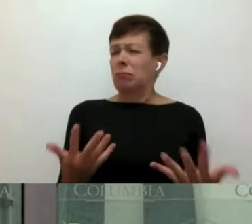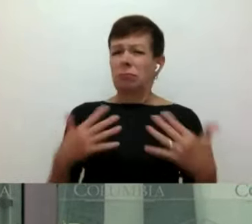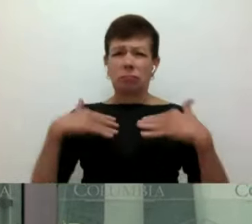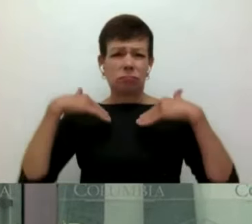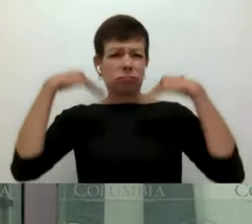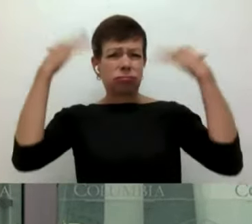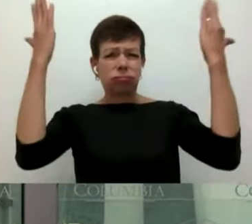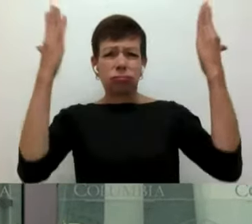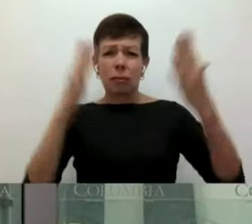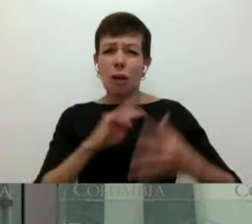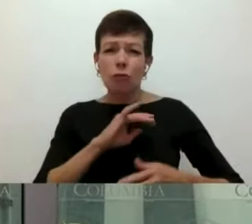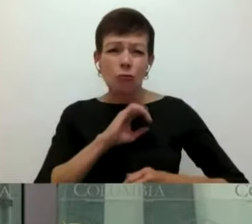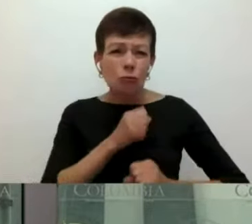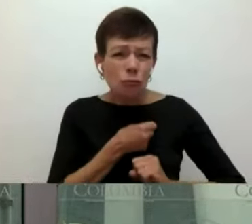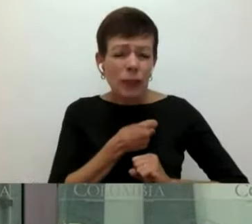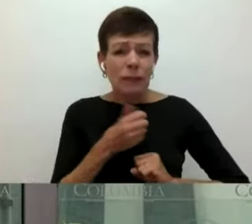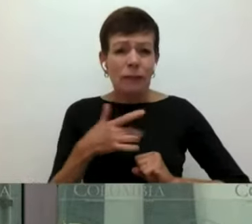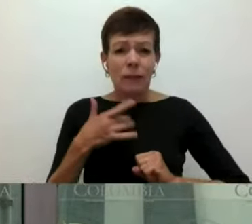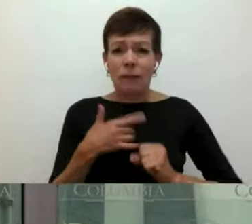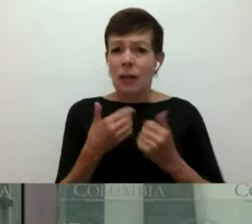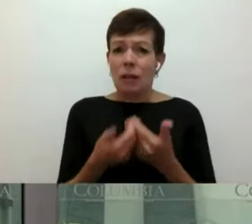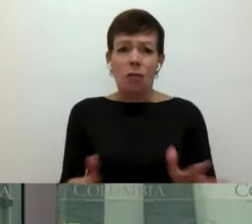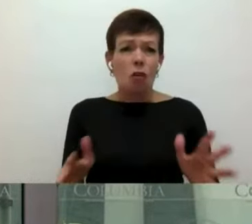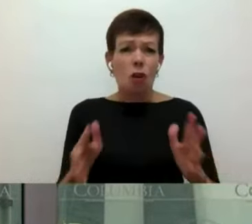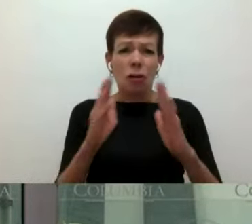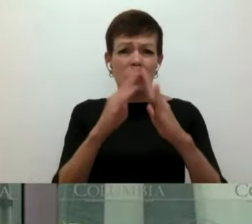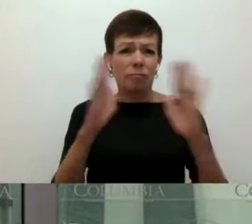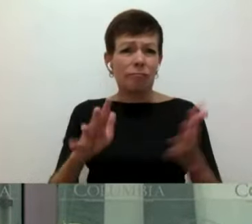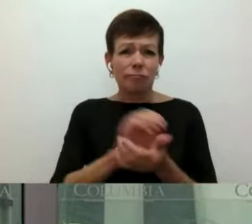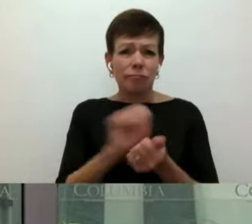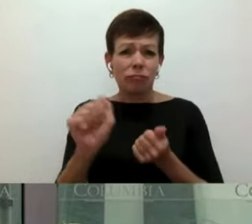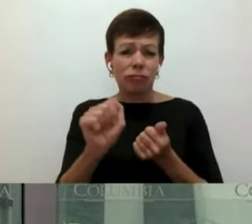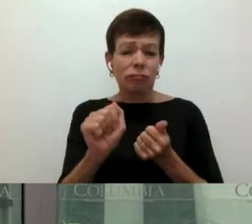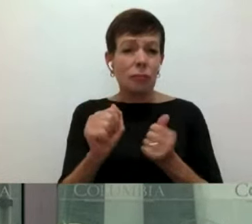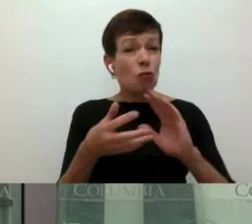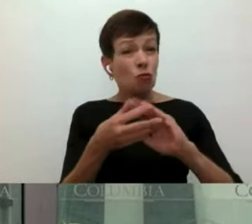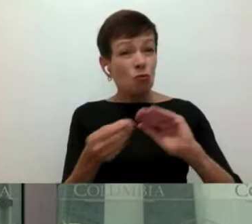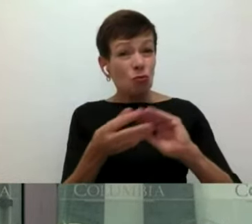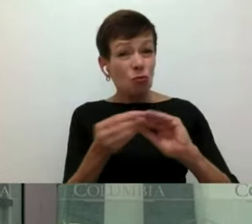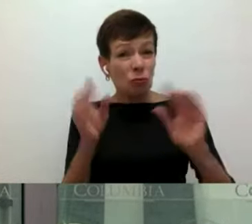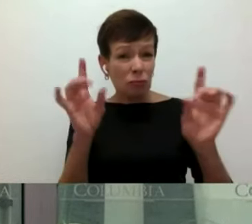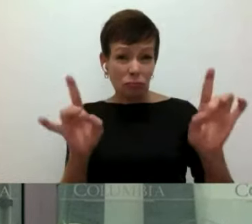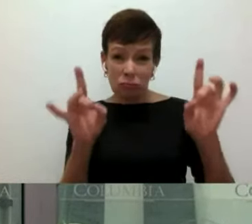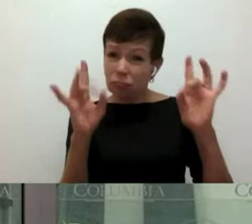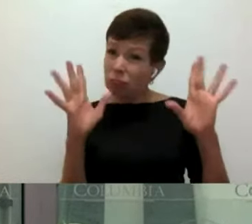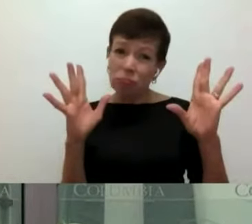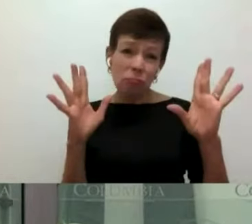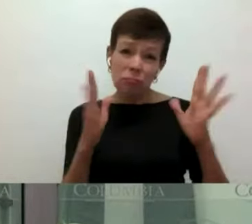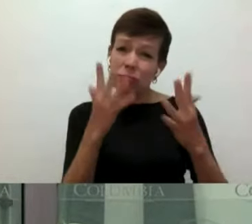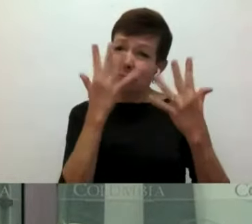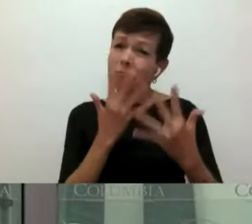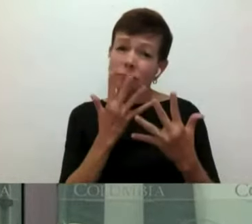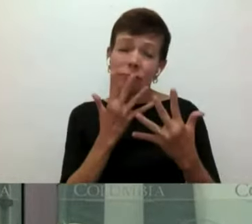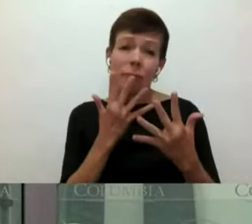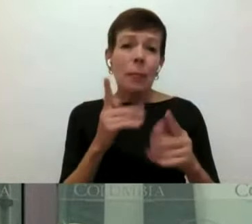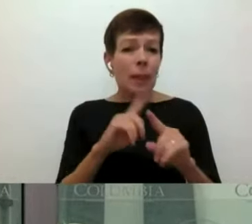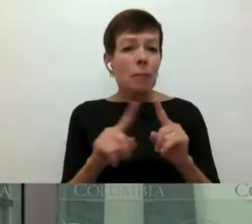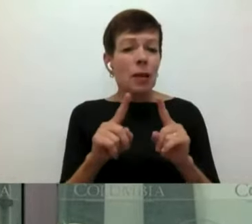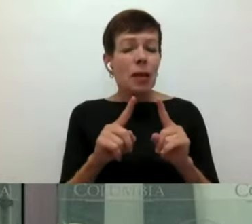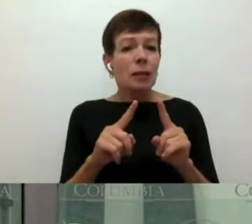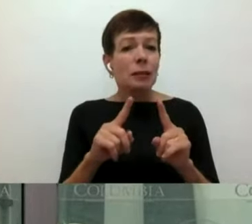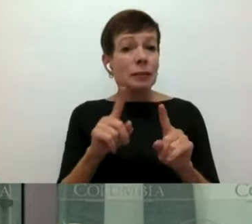shock and disbelief and are enduring an overwhelming sense of grief and loss. The stories are